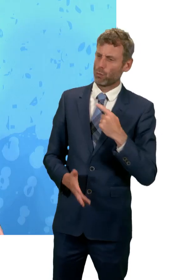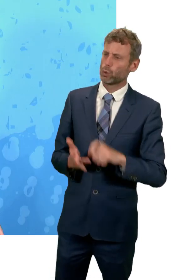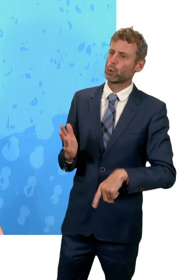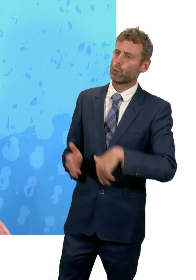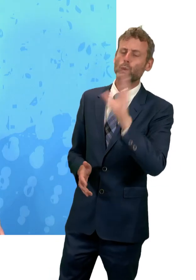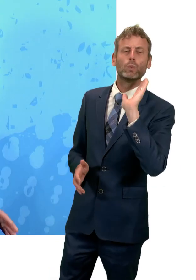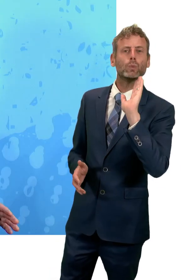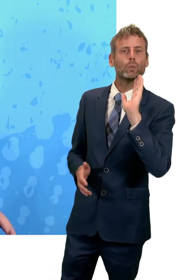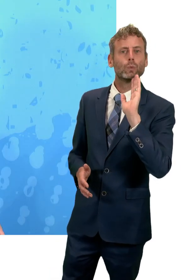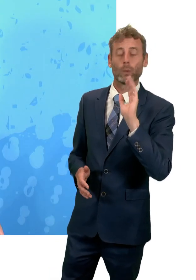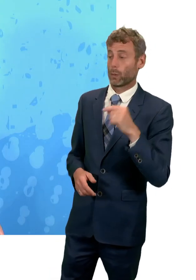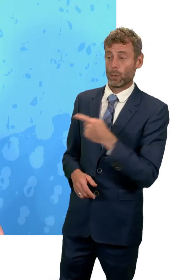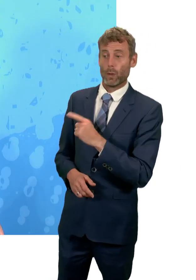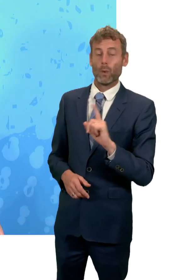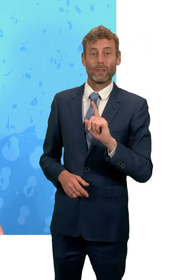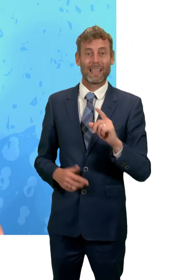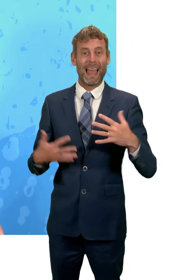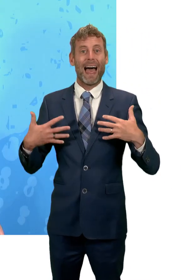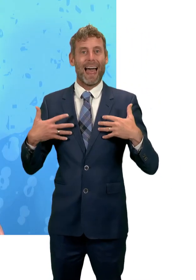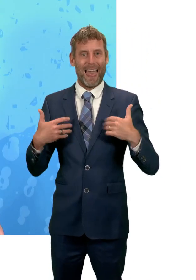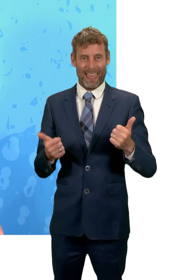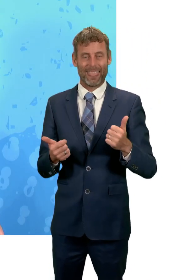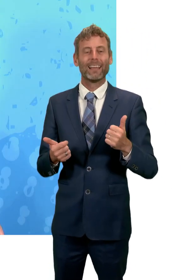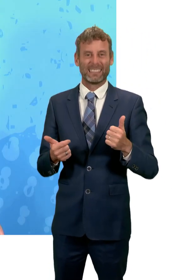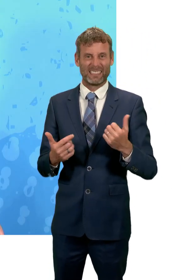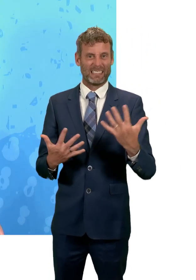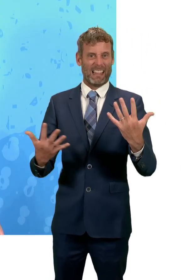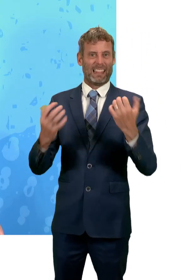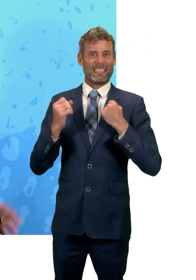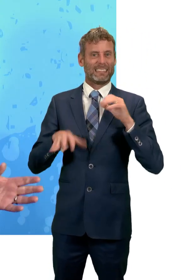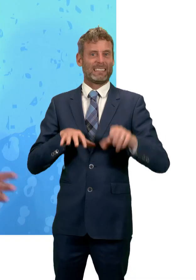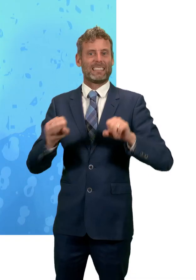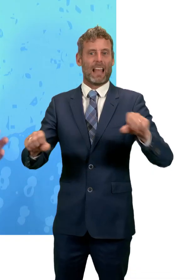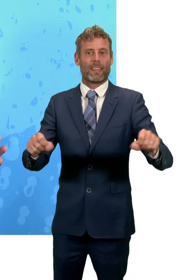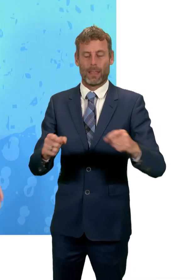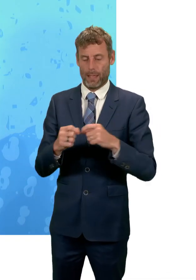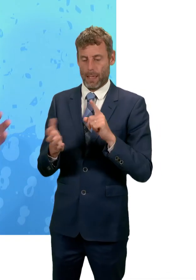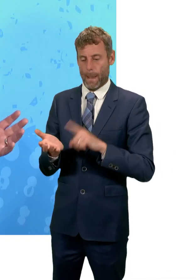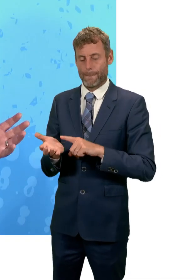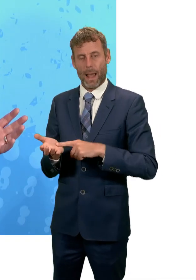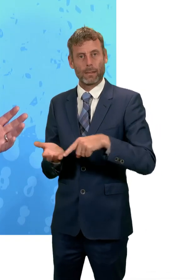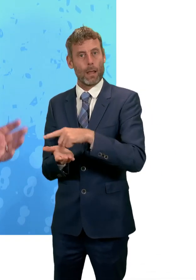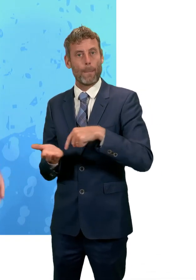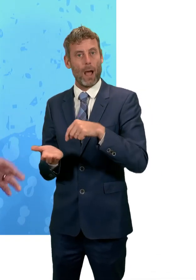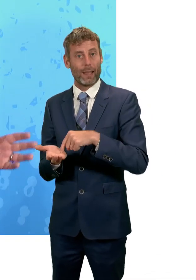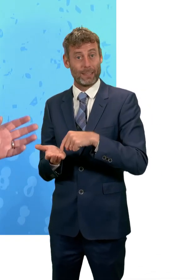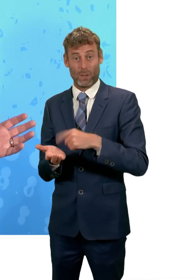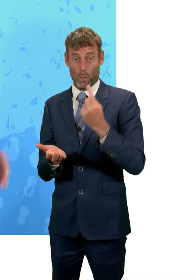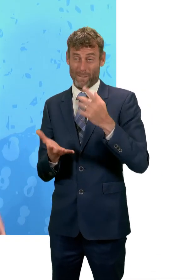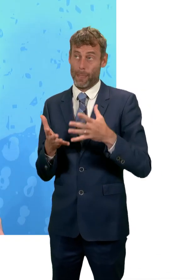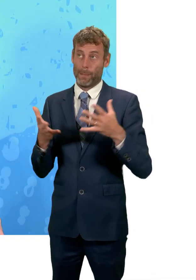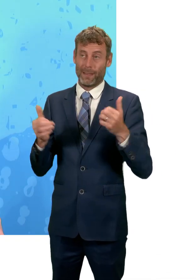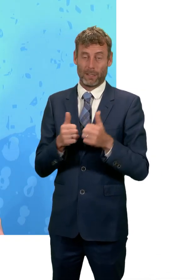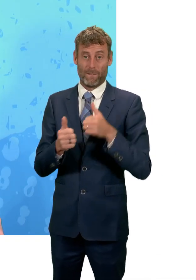a few years ago. It's health with stealth. So, for instance, Bell's pies and stuff like that, one of the biggest producers